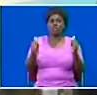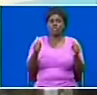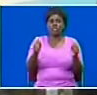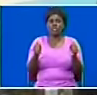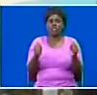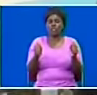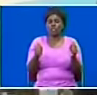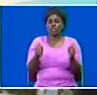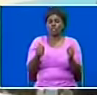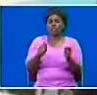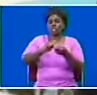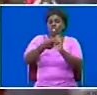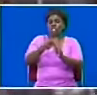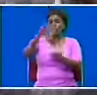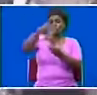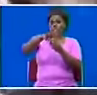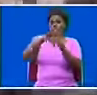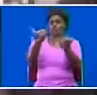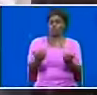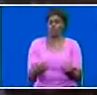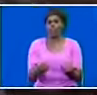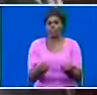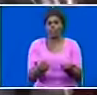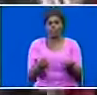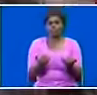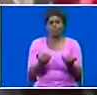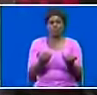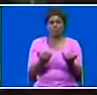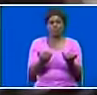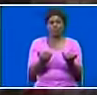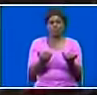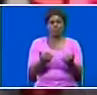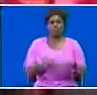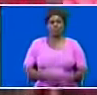election. Robert Wanyonyi, KTN News in Bungoma County.